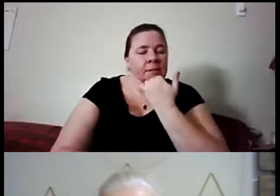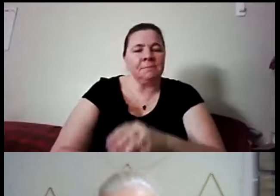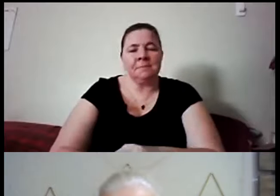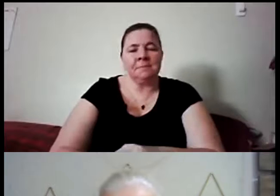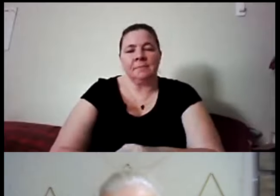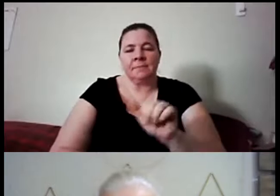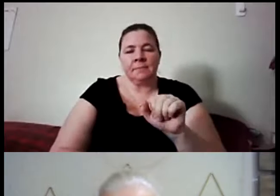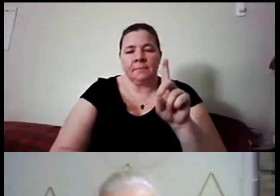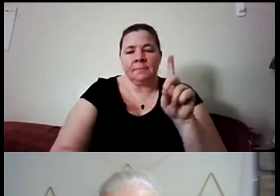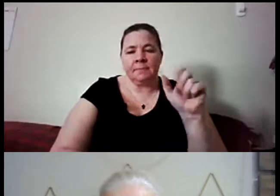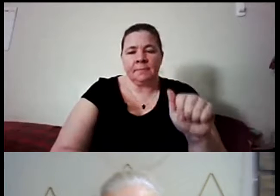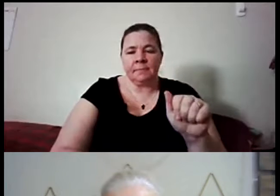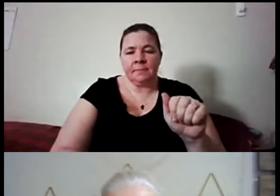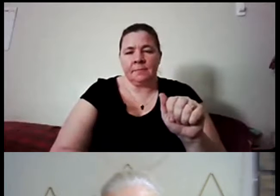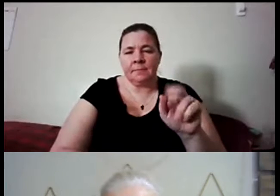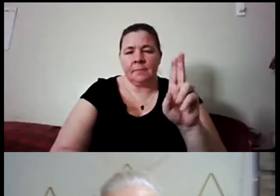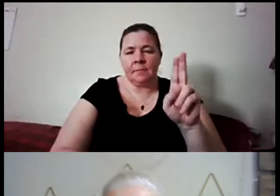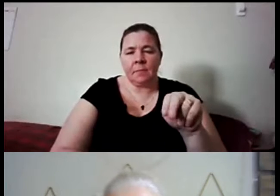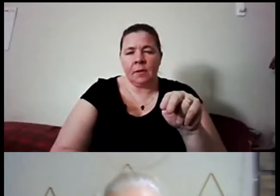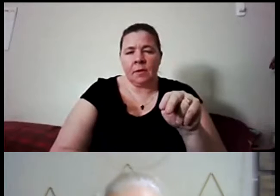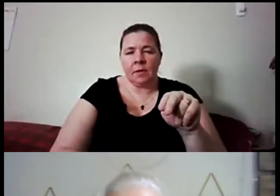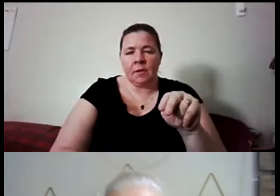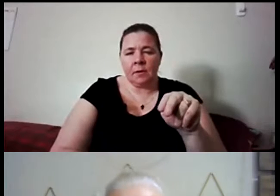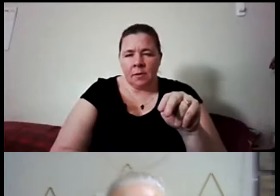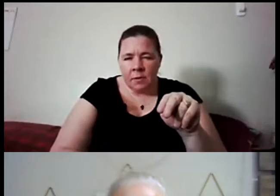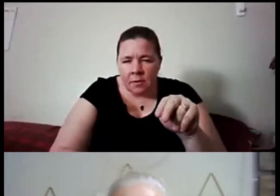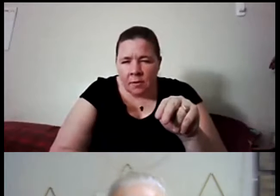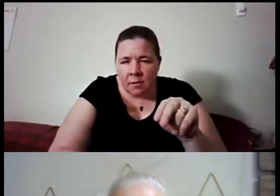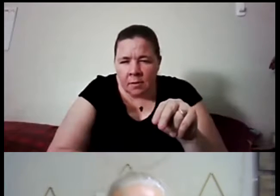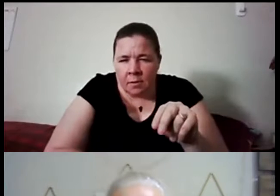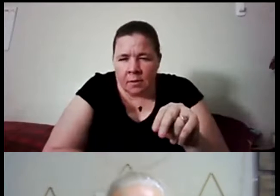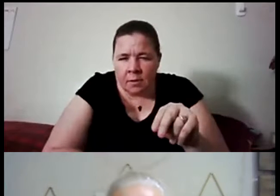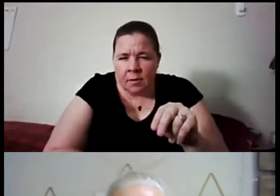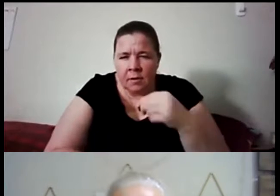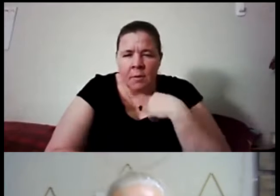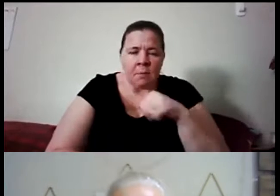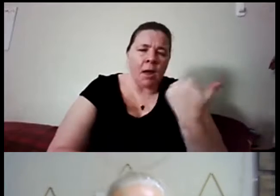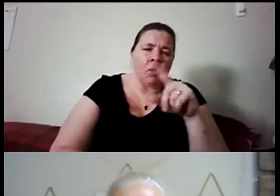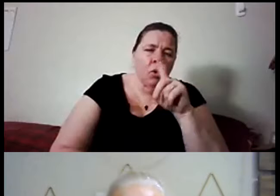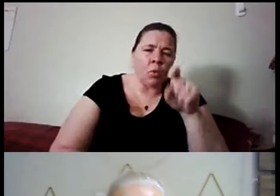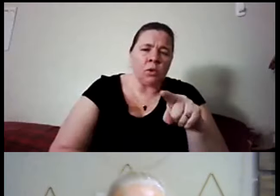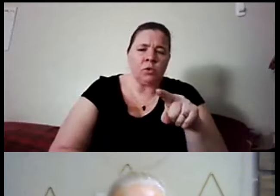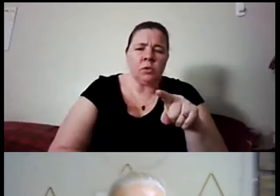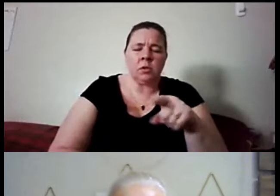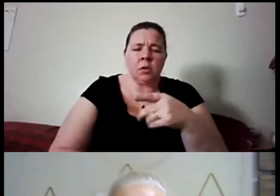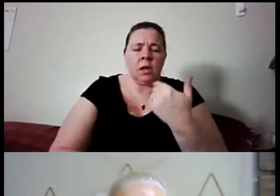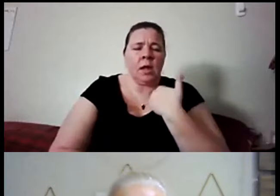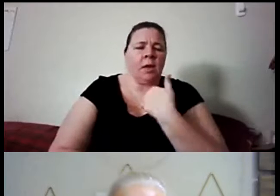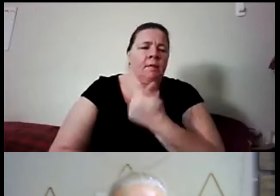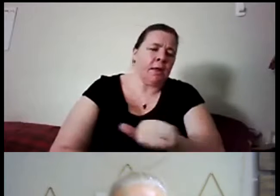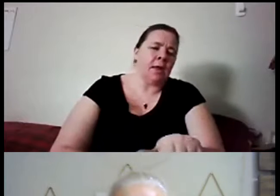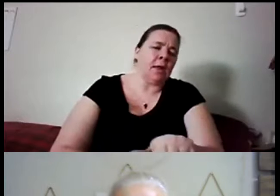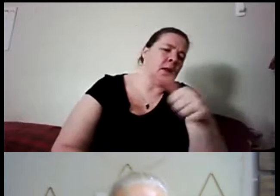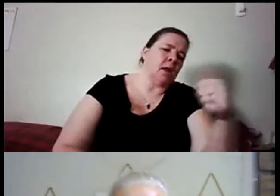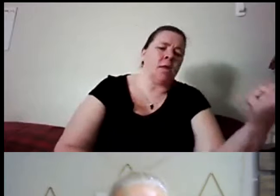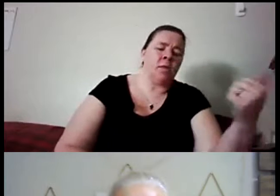Ada, go ahead and unmute yourself, please. Yeah, I'm trying to unmute. Okay. My other question is there like any other